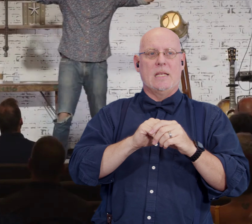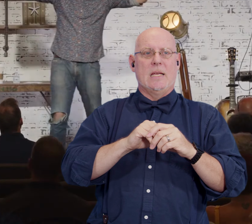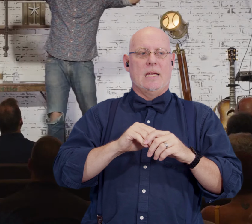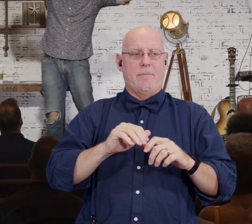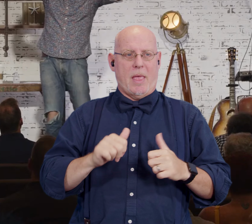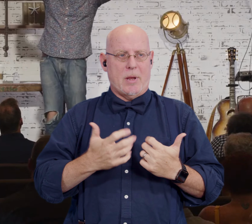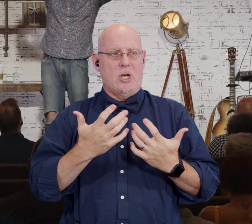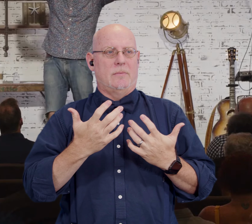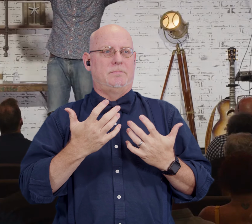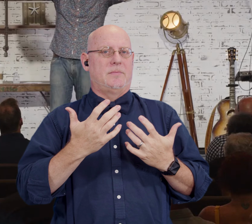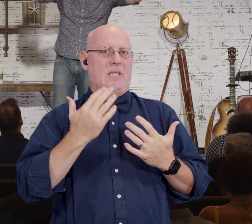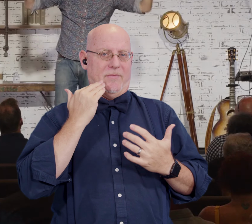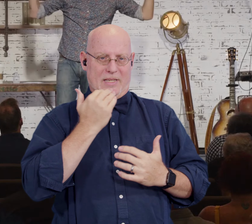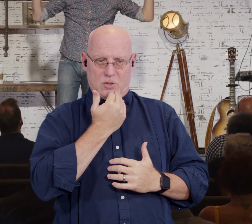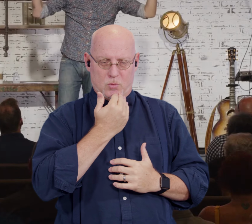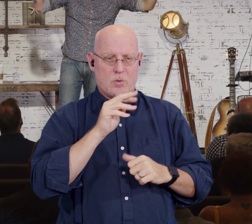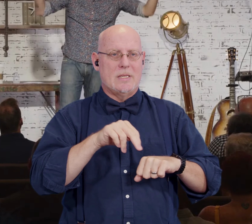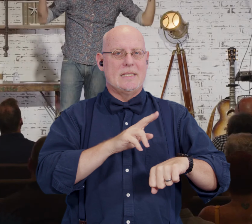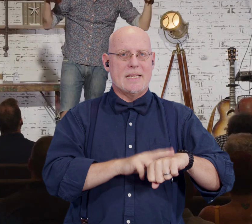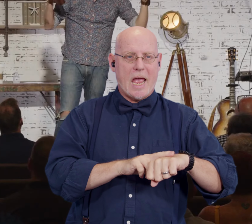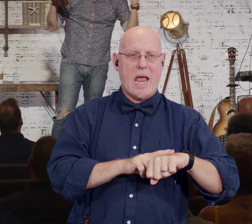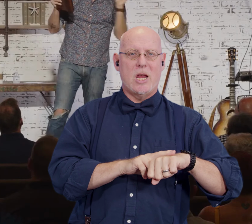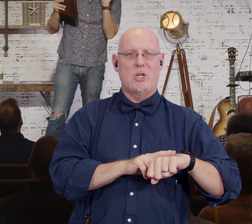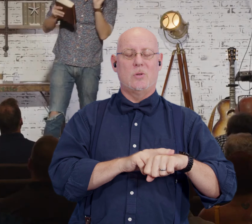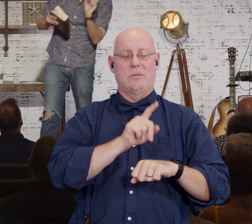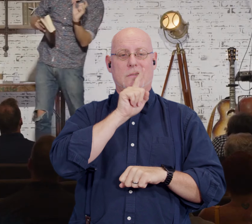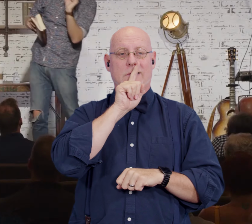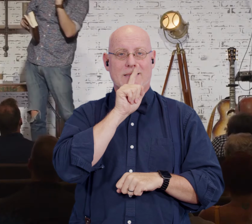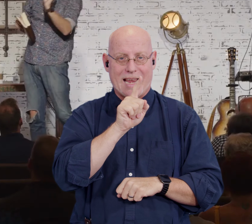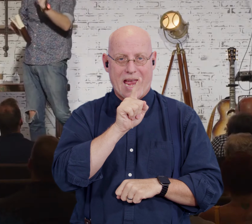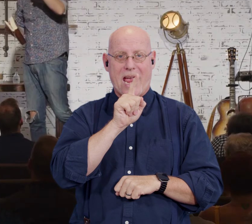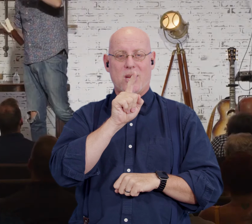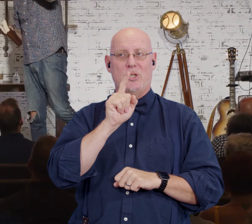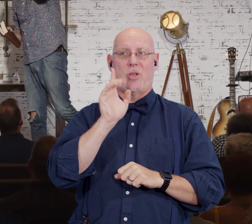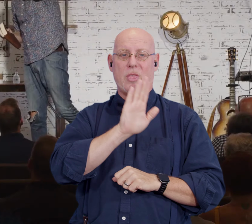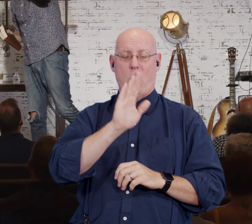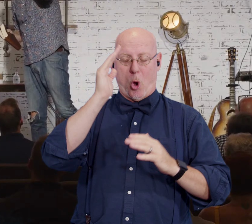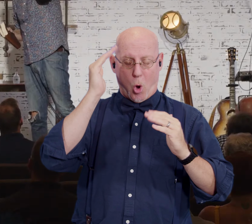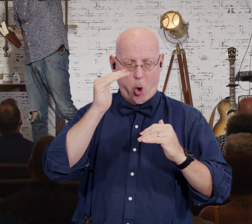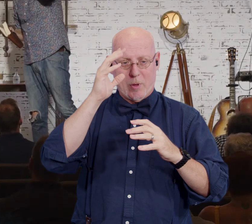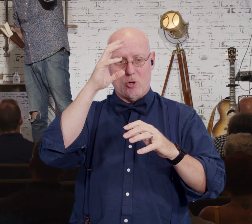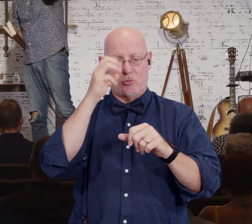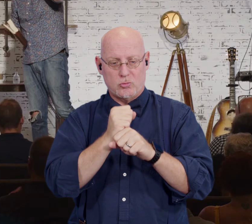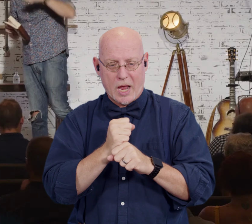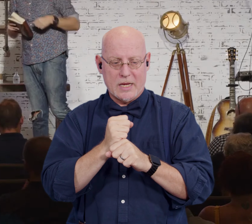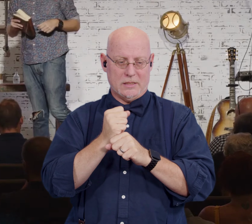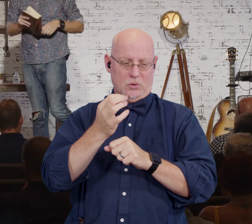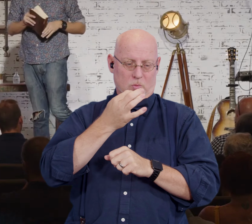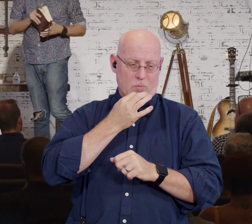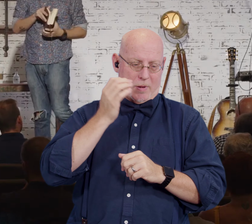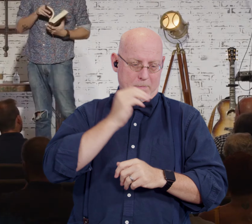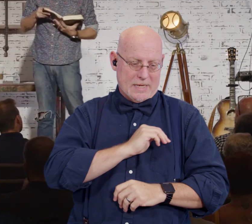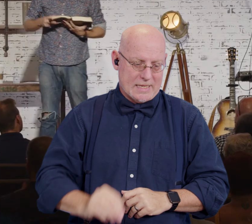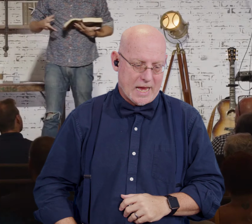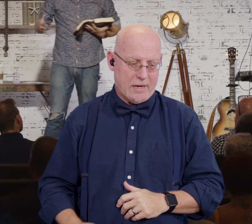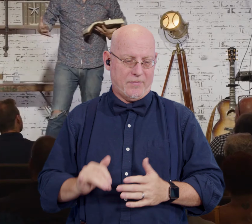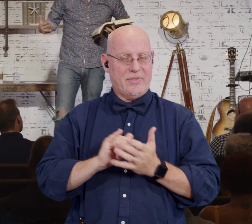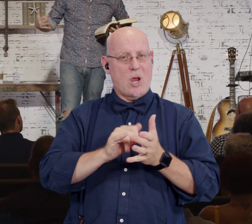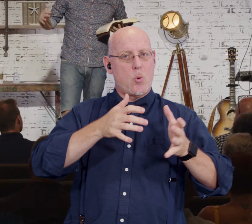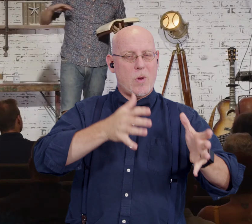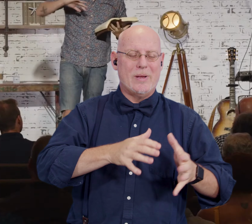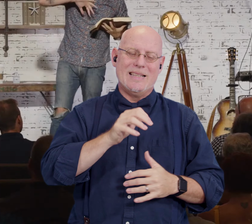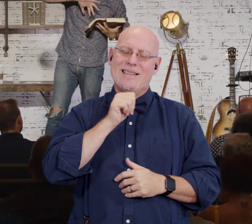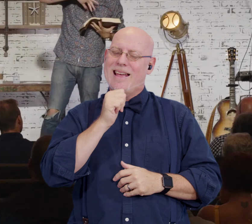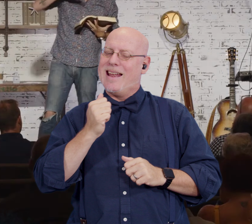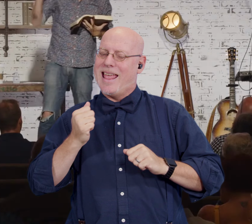inhabitation of Israel, the nation, who have actually placed their hope, their trust in the coming Messiah. So that's the